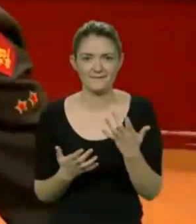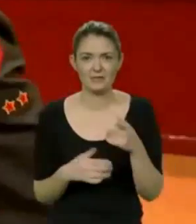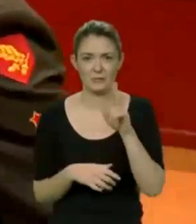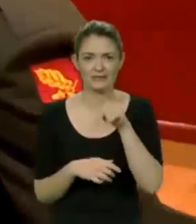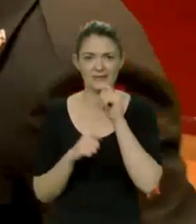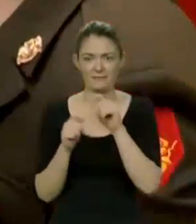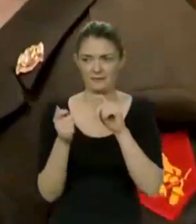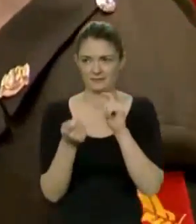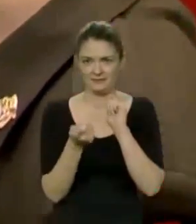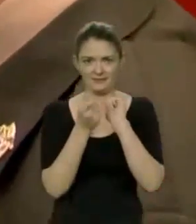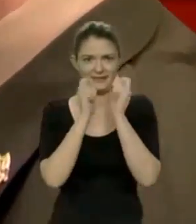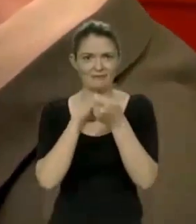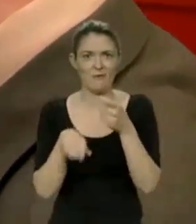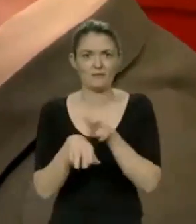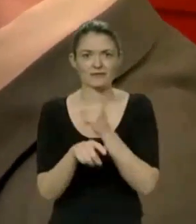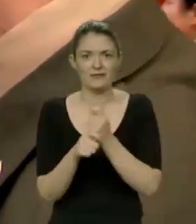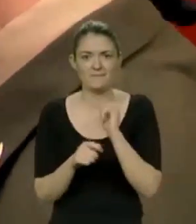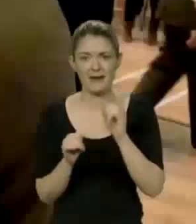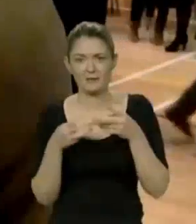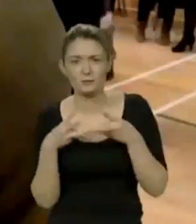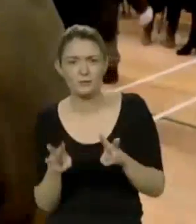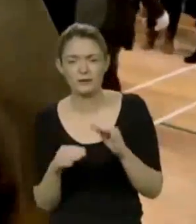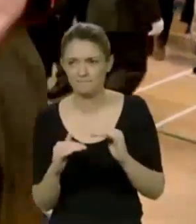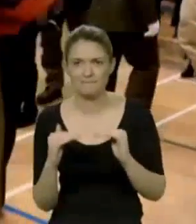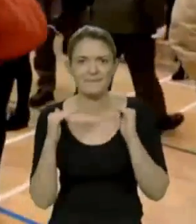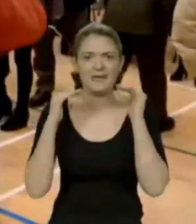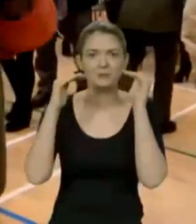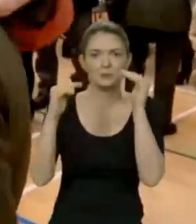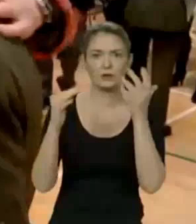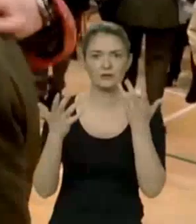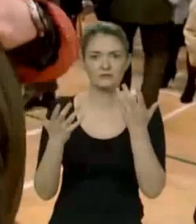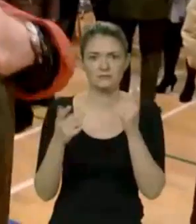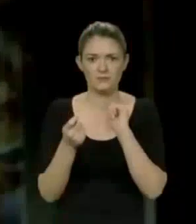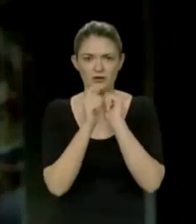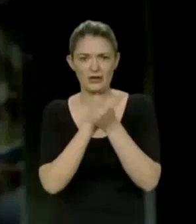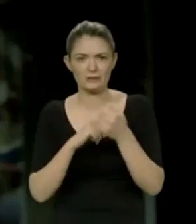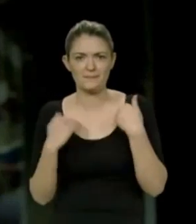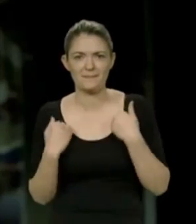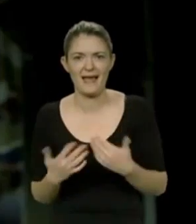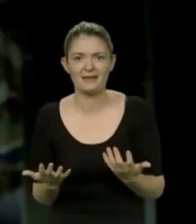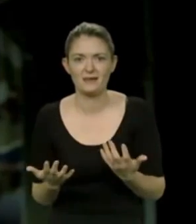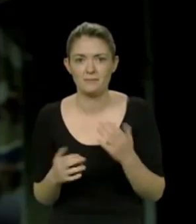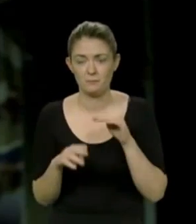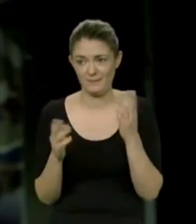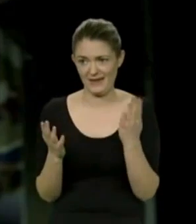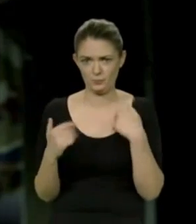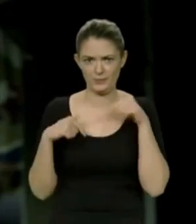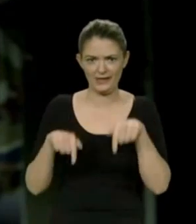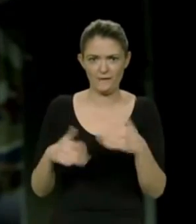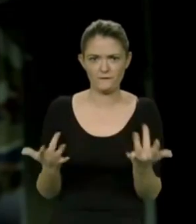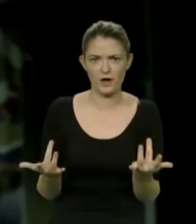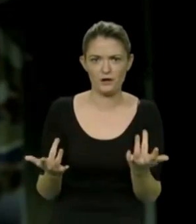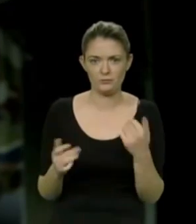over time. But not in a bad way. They've just matured, like, they're turning into men basically, and that's what we're here for. It's a bit surreal, to be honest with you.